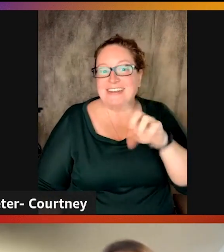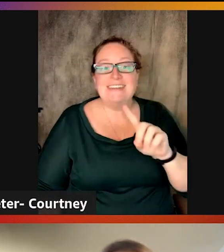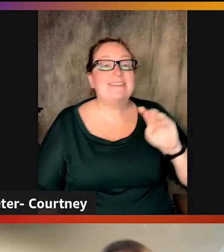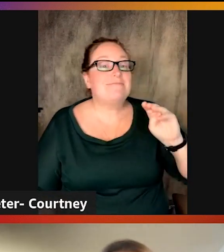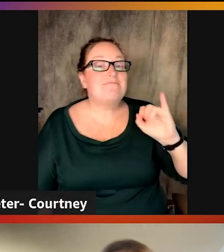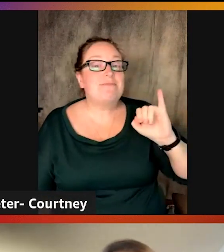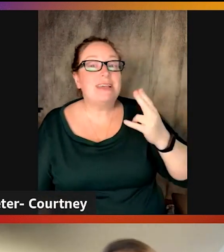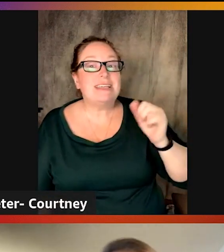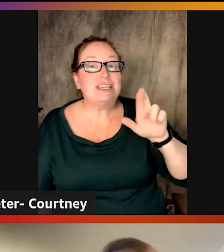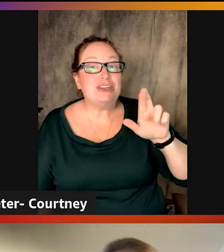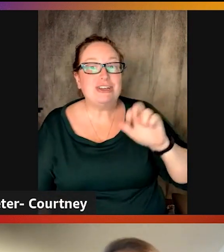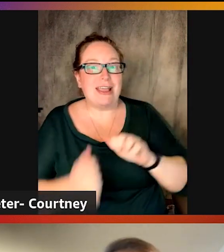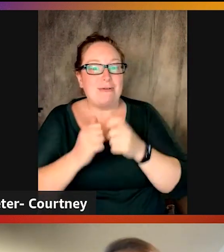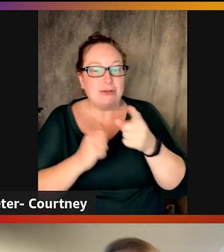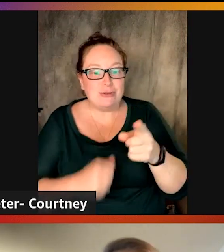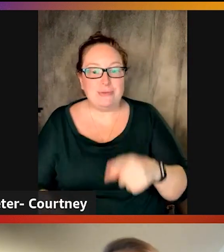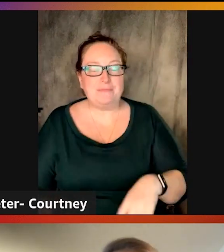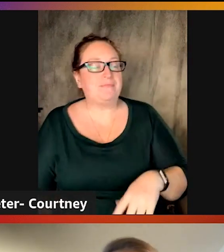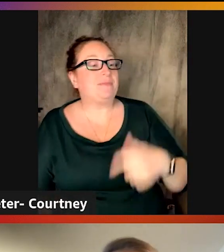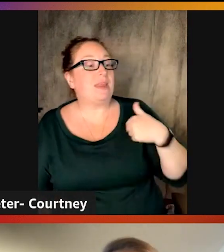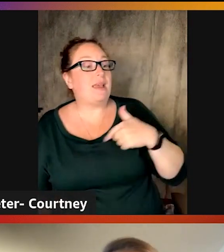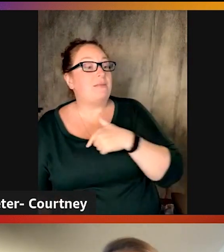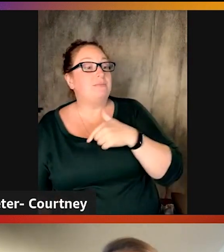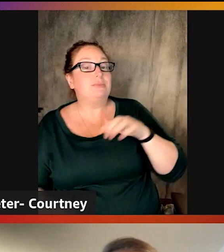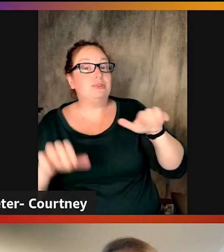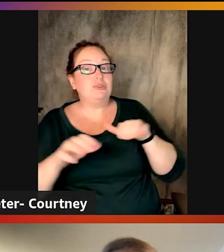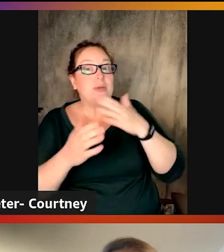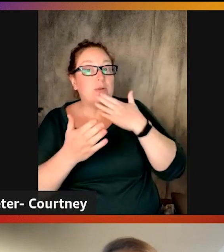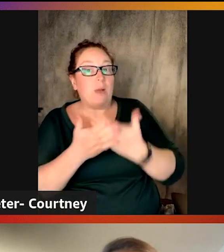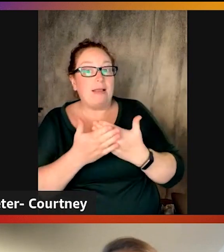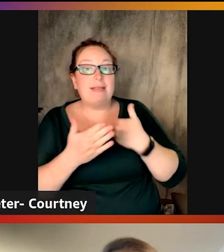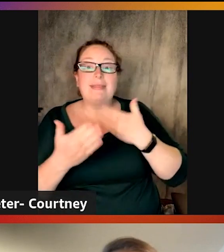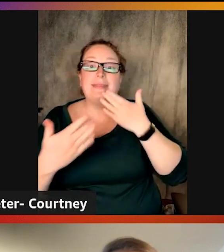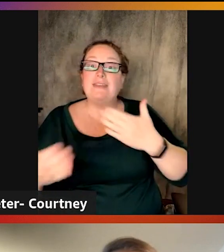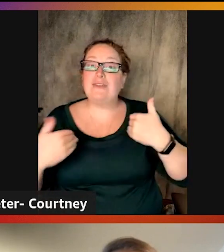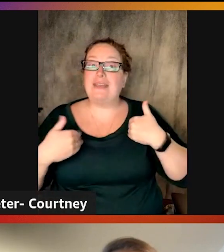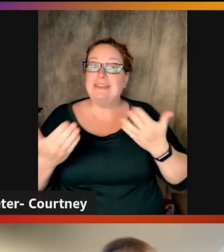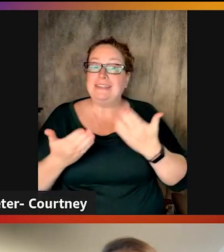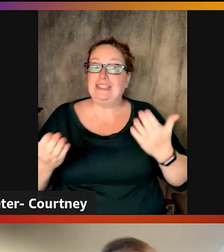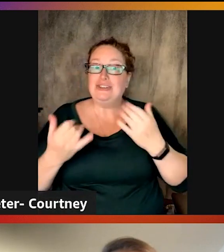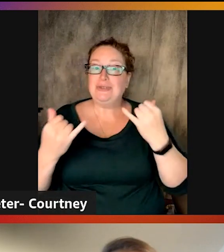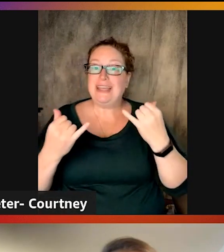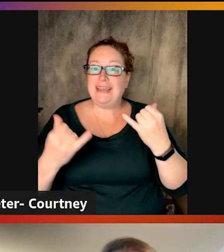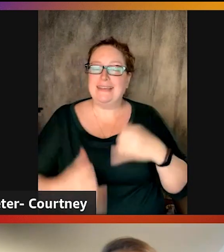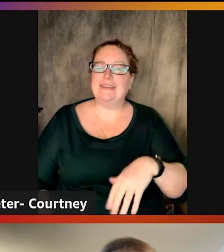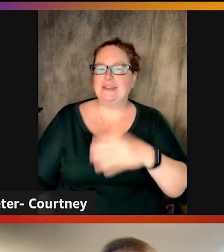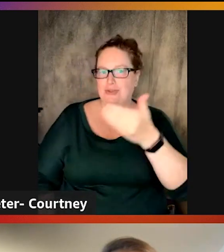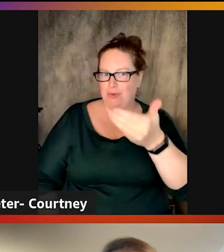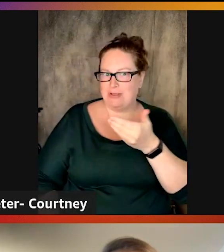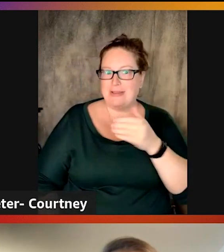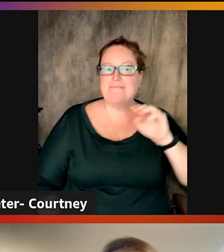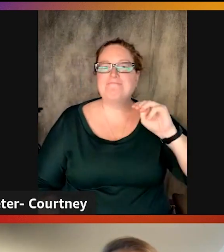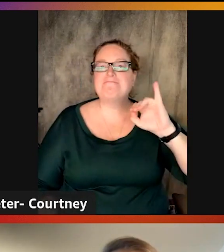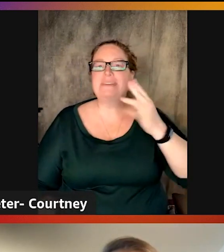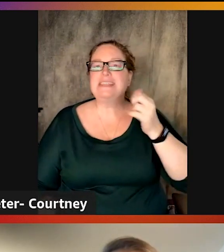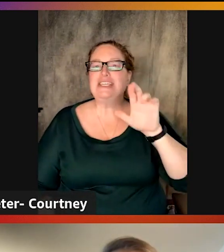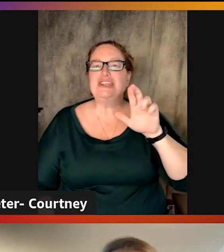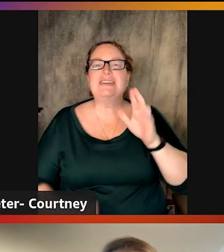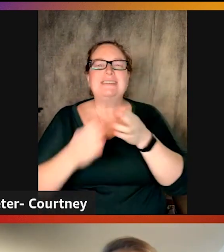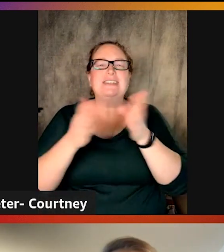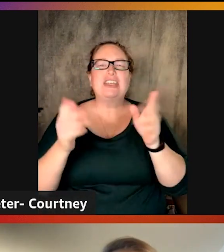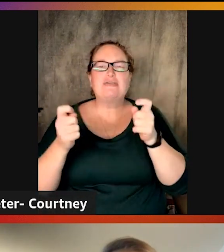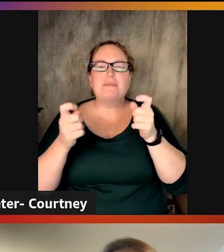sir? Hey, Aaron. Doing well. Thank you for having us here today. You're welcome. So Mahir is a general manager for